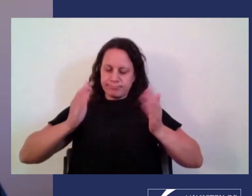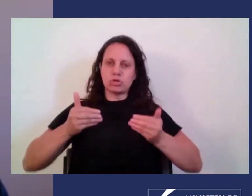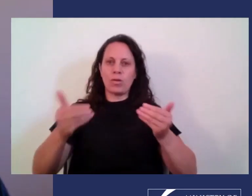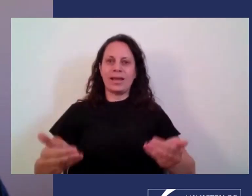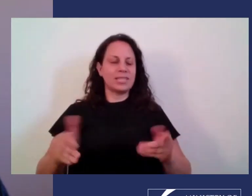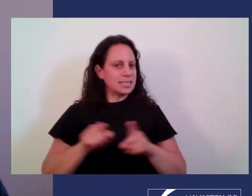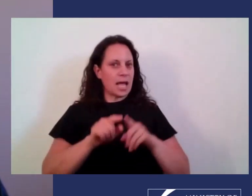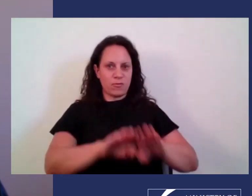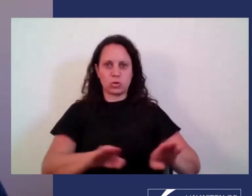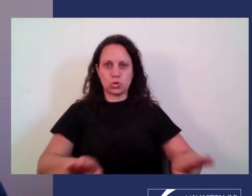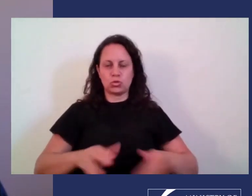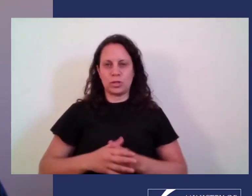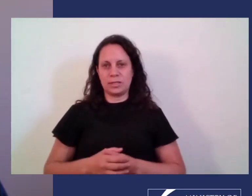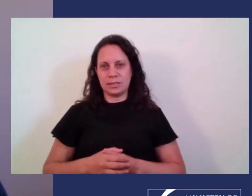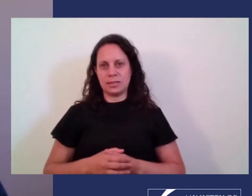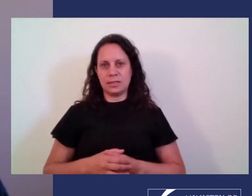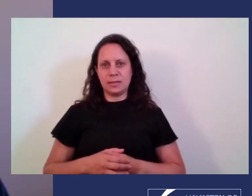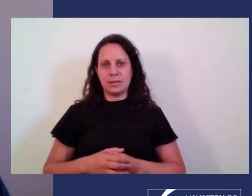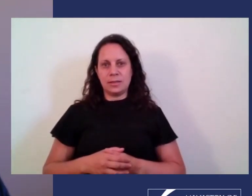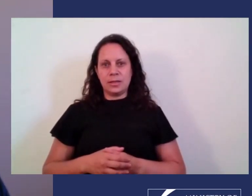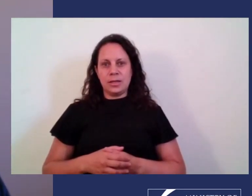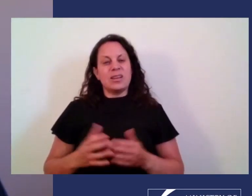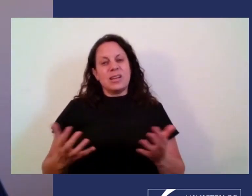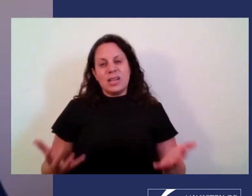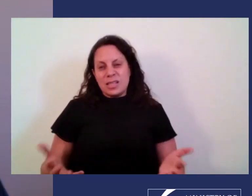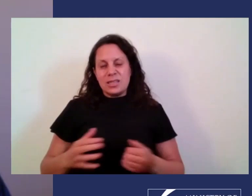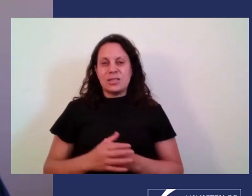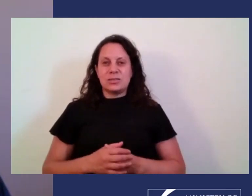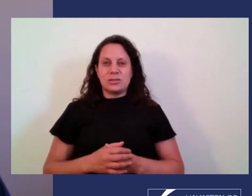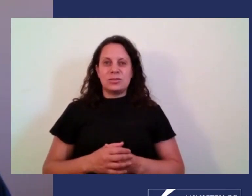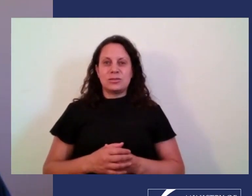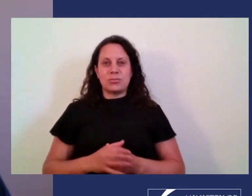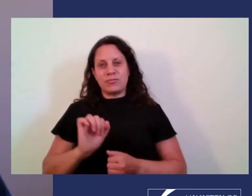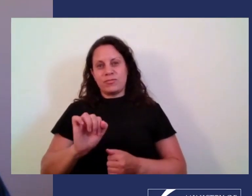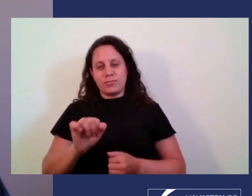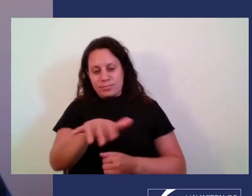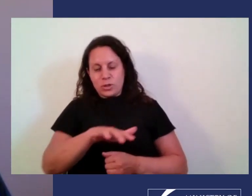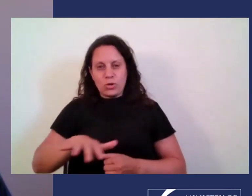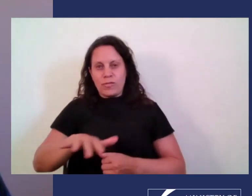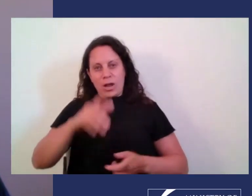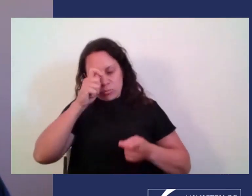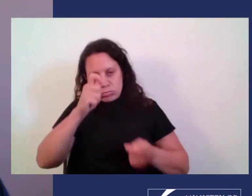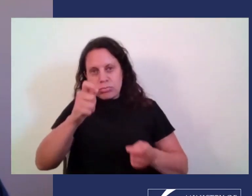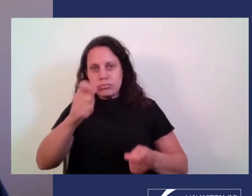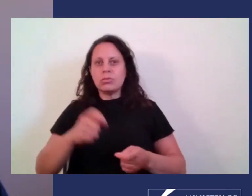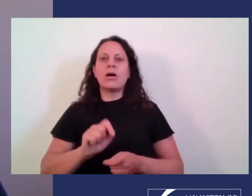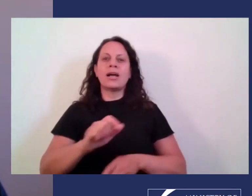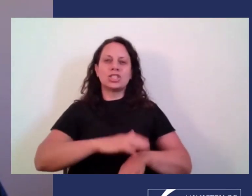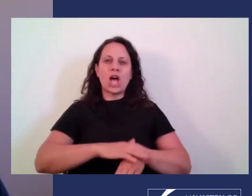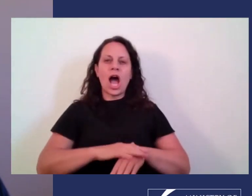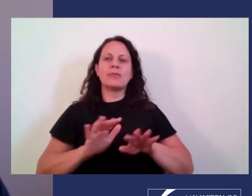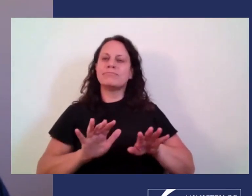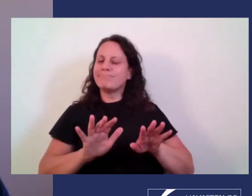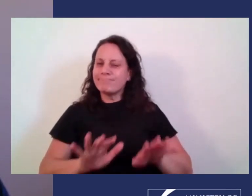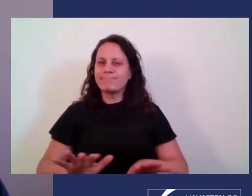as well. And so I think ka pai you guys for letting him take his time, and I